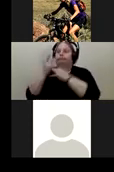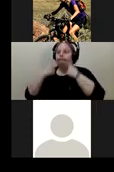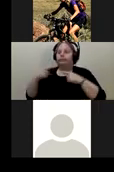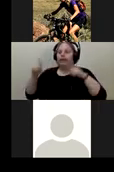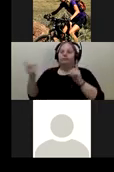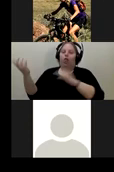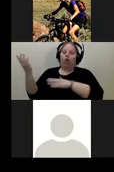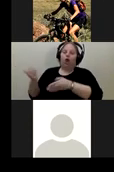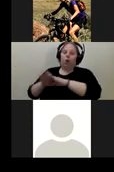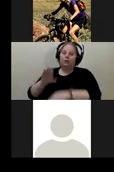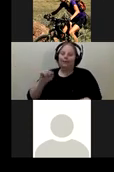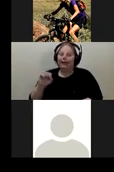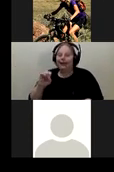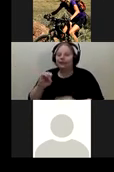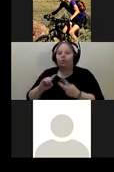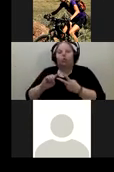or getting this,